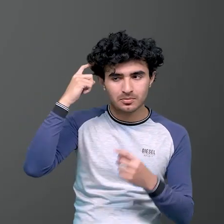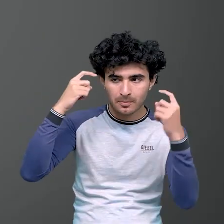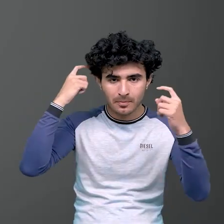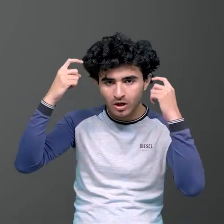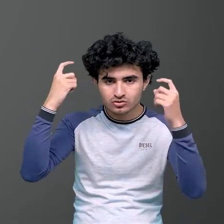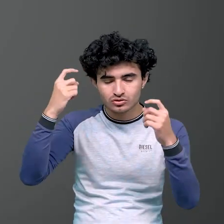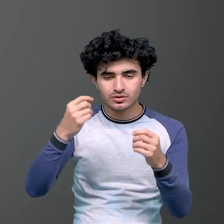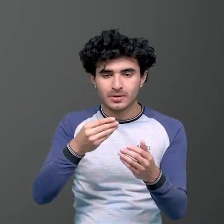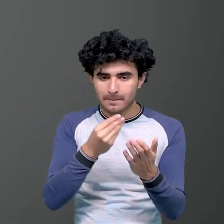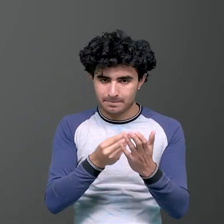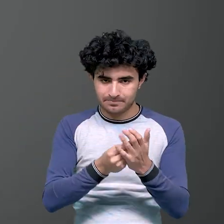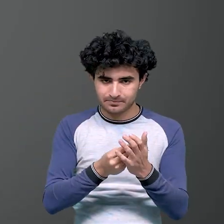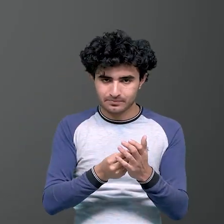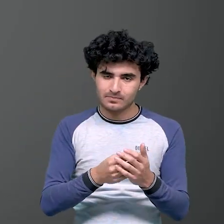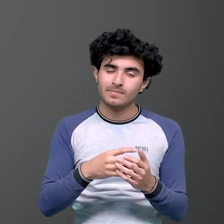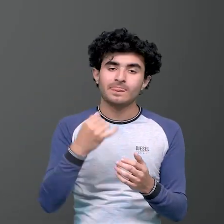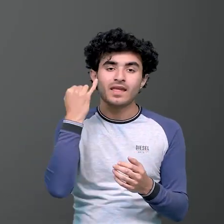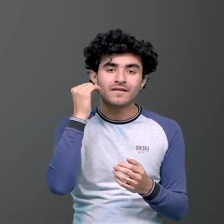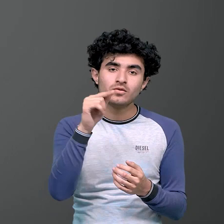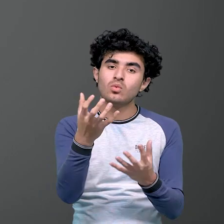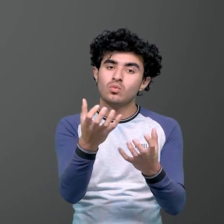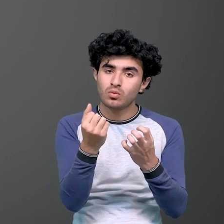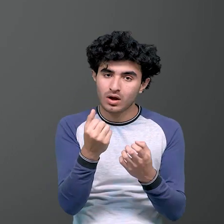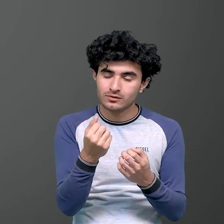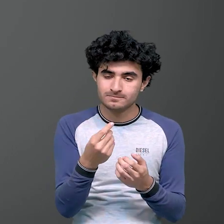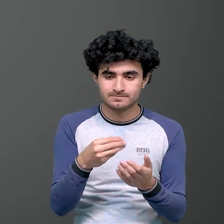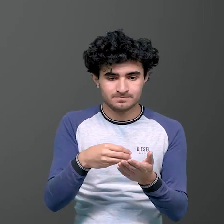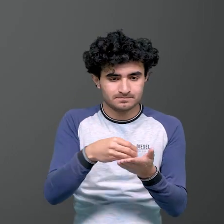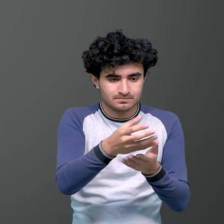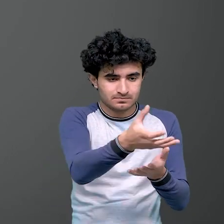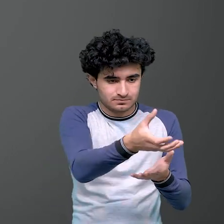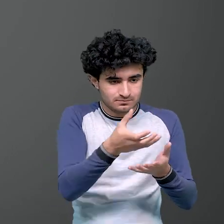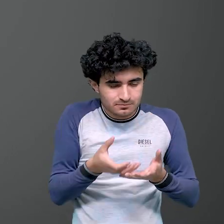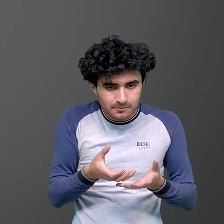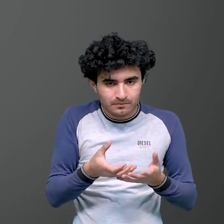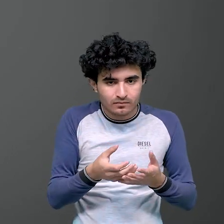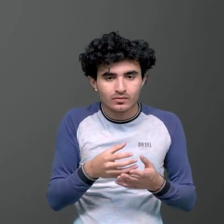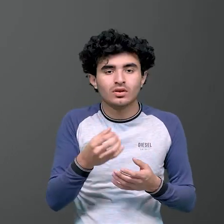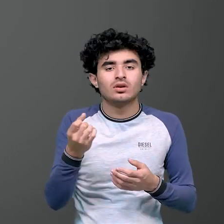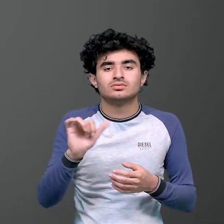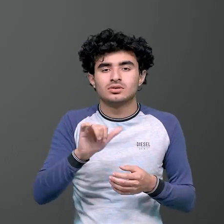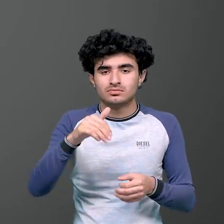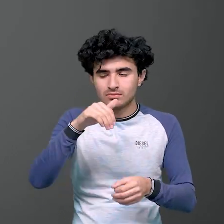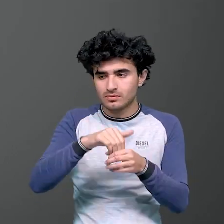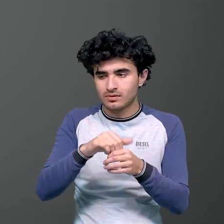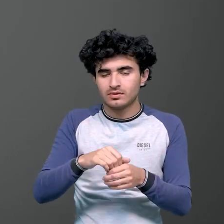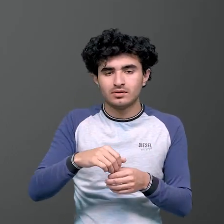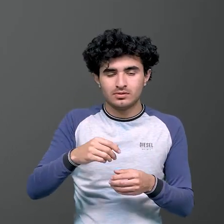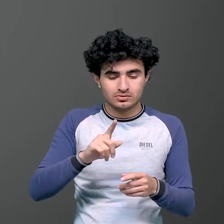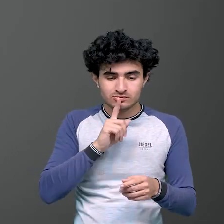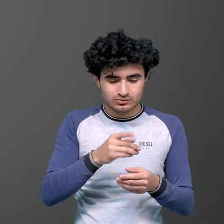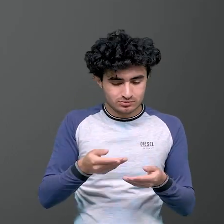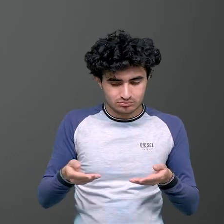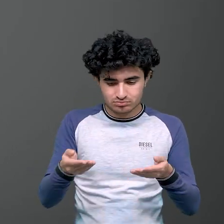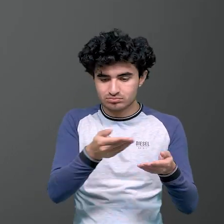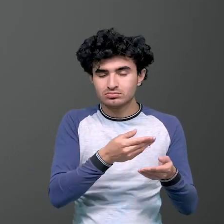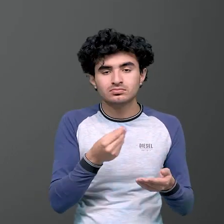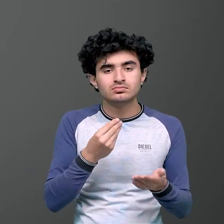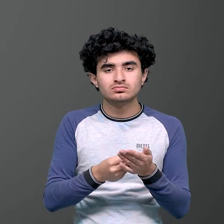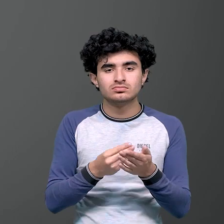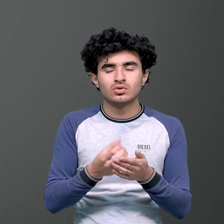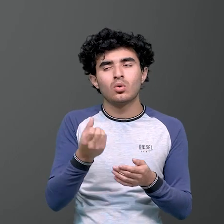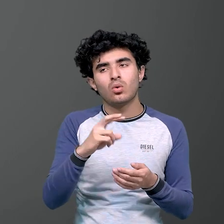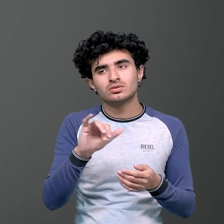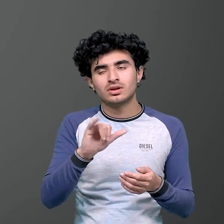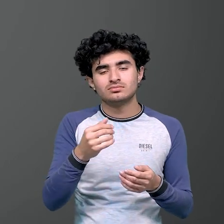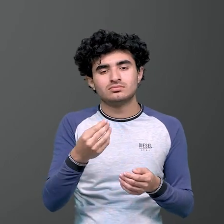It is virtual in nature and it can be traded virtually, and it can be cashed out if you want it